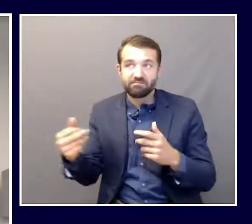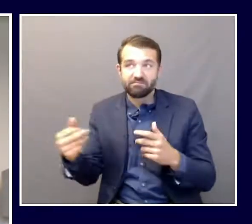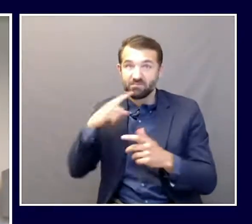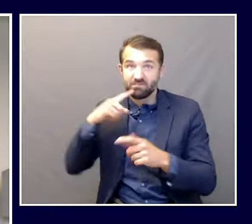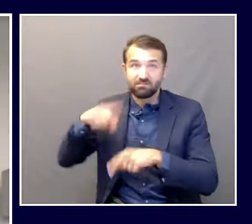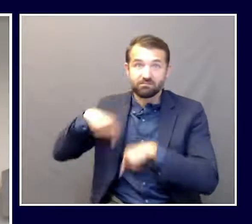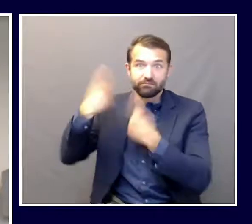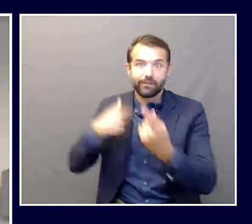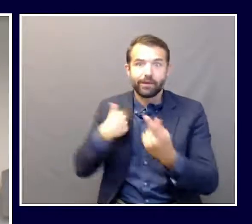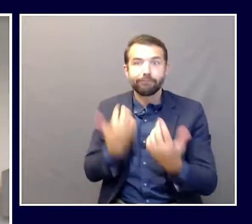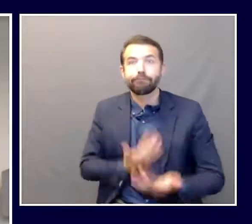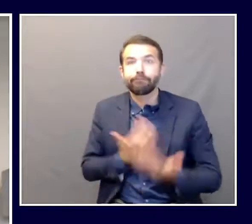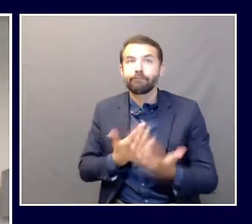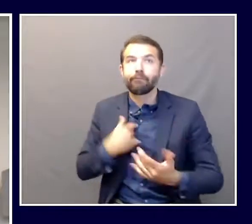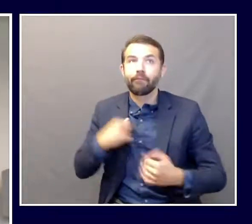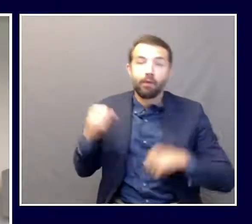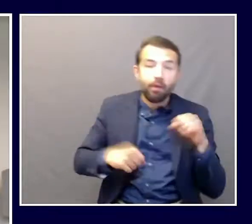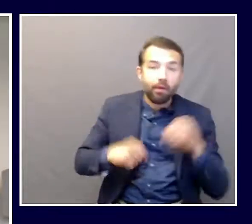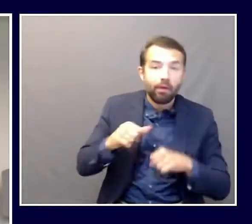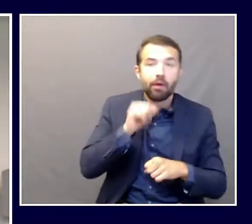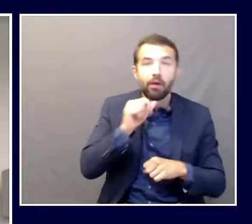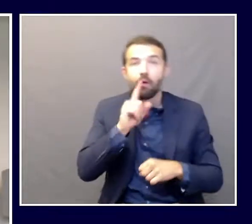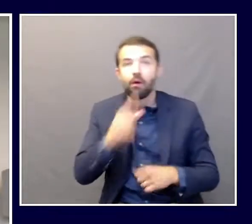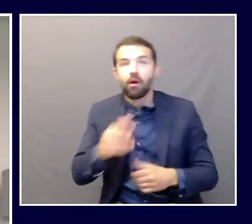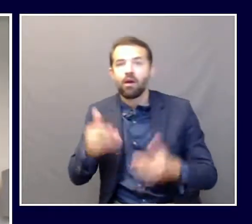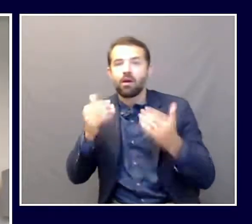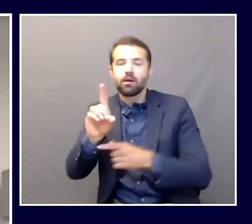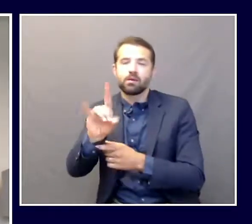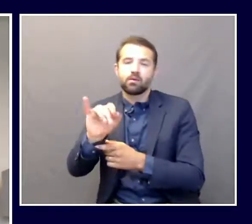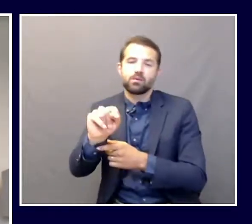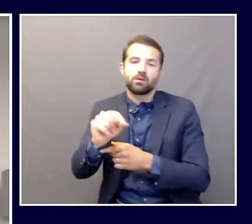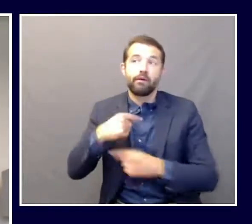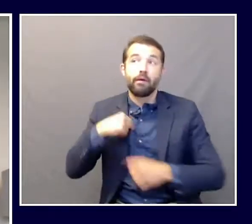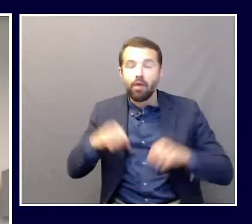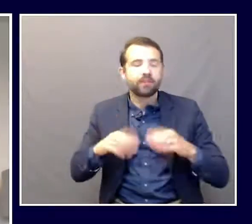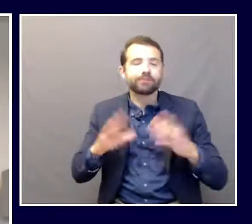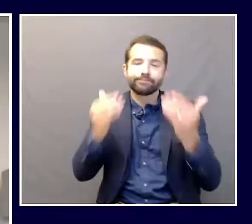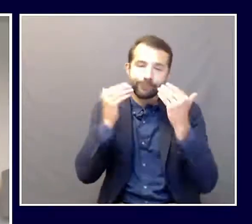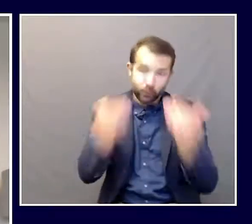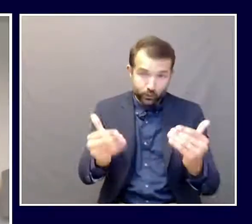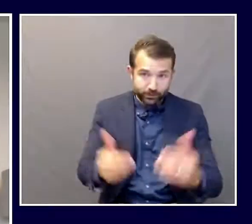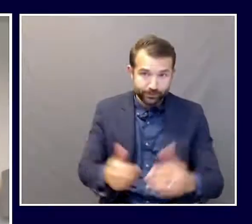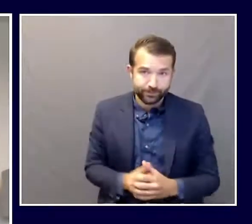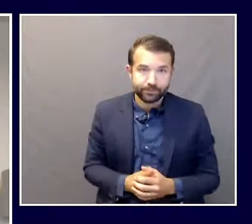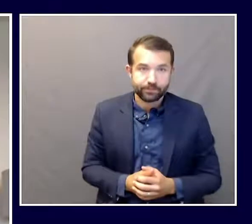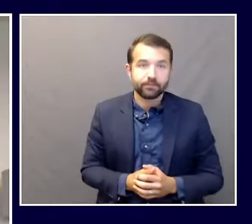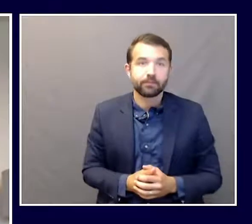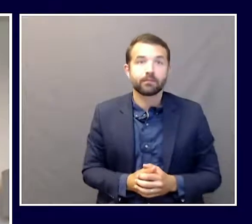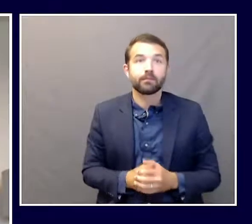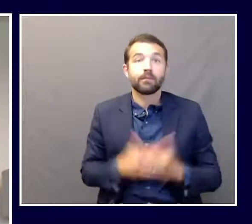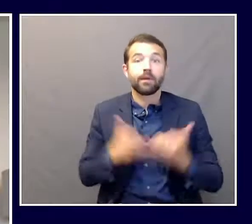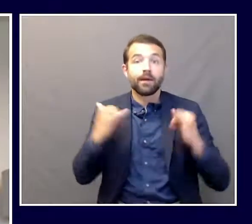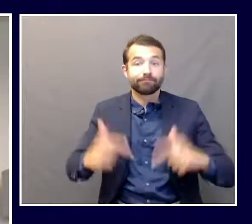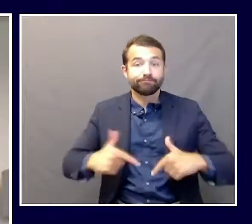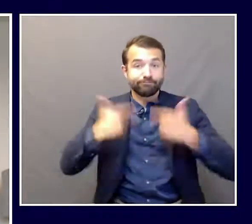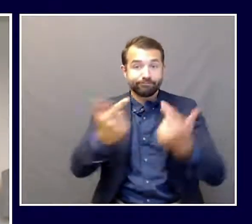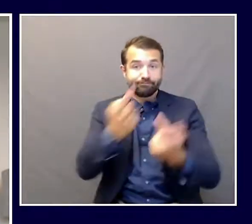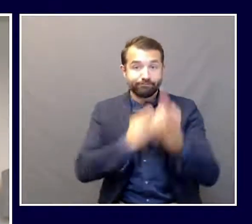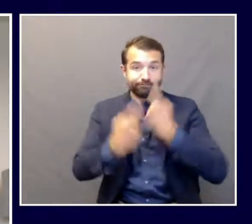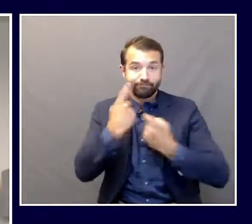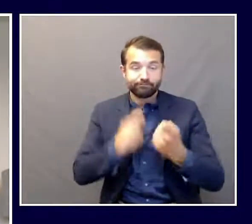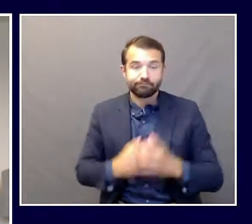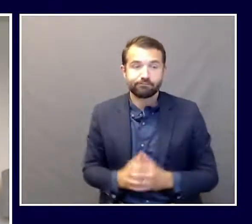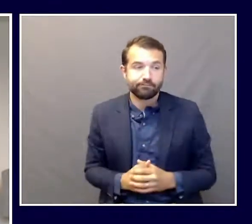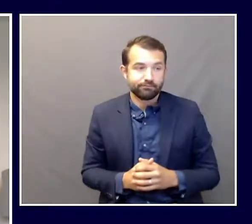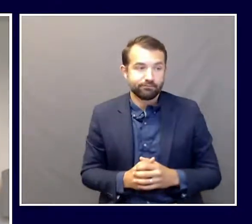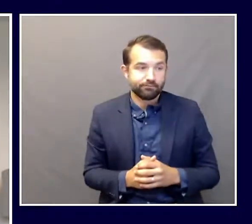get vaccinated, now is the best time to do so. So with that, I'm going to turn it over to our colleagues in the media. The first question